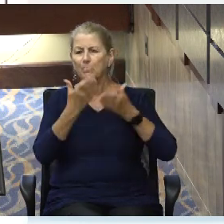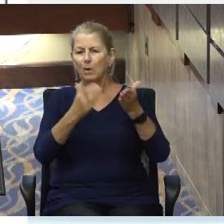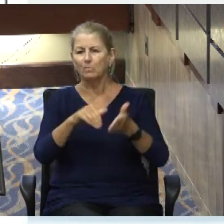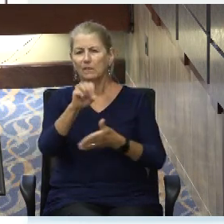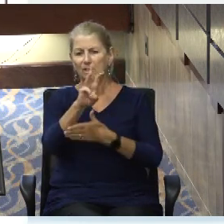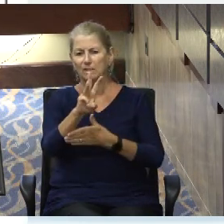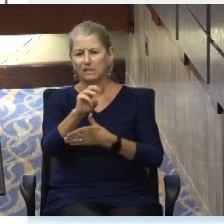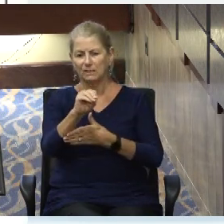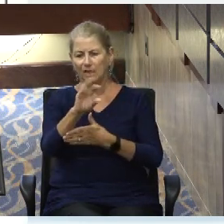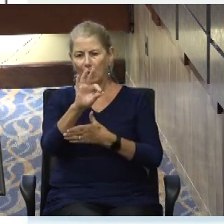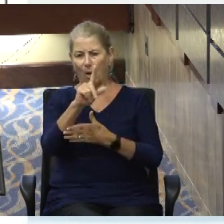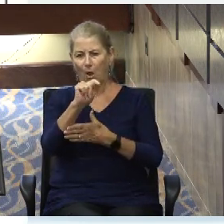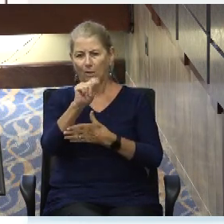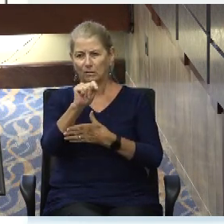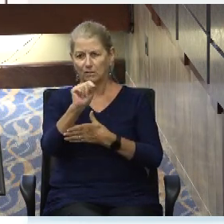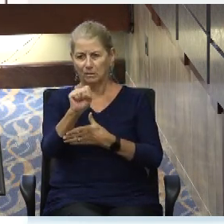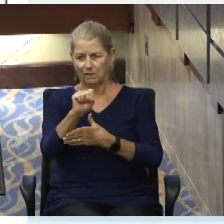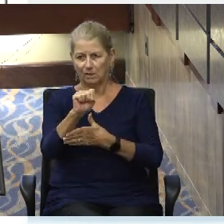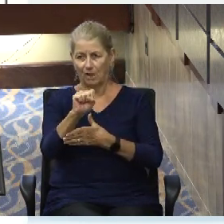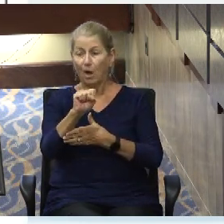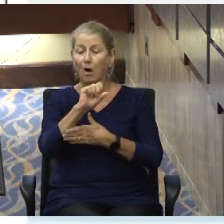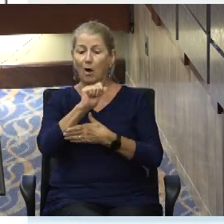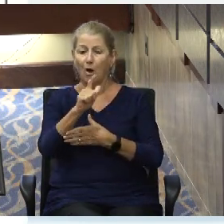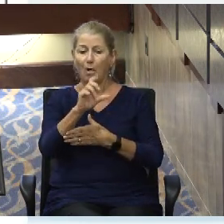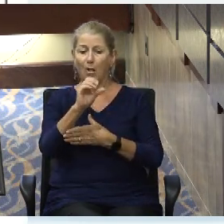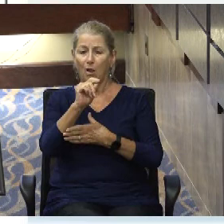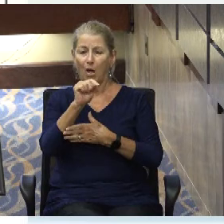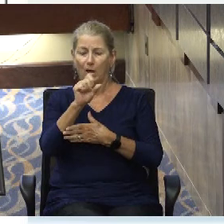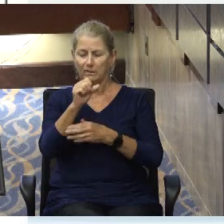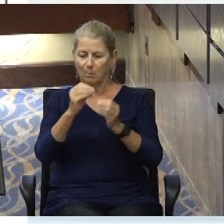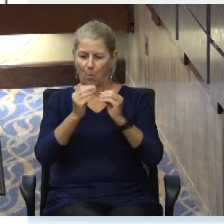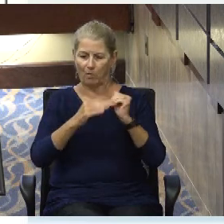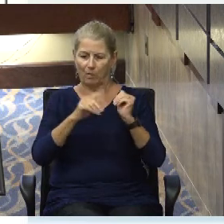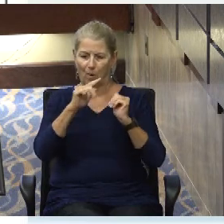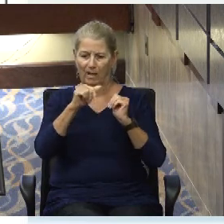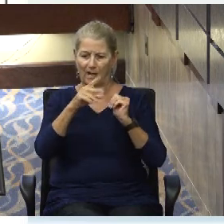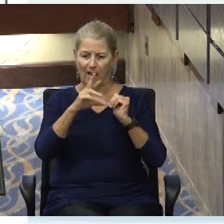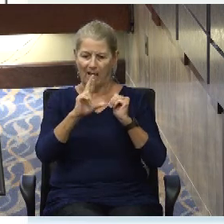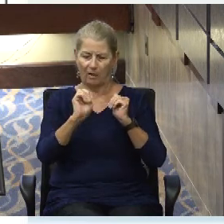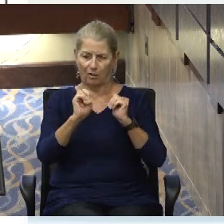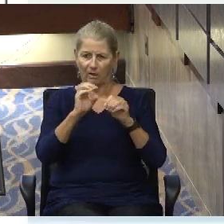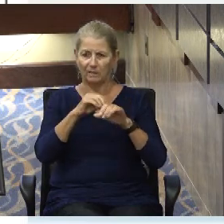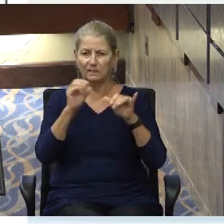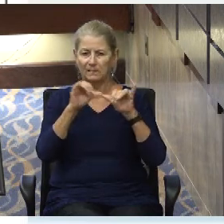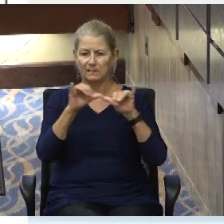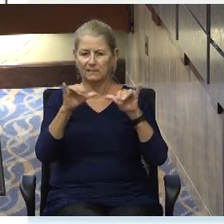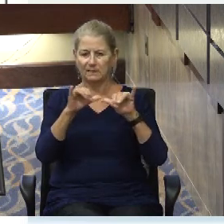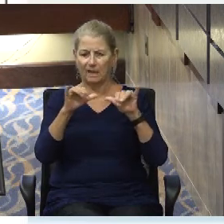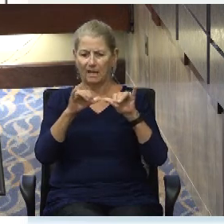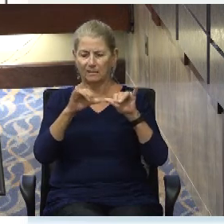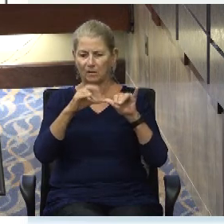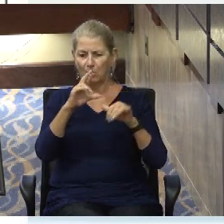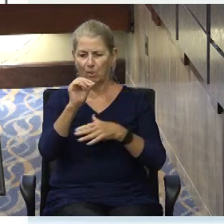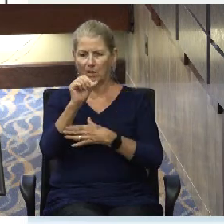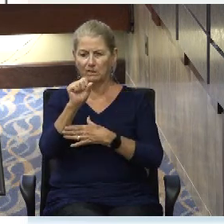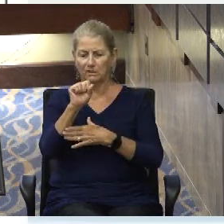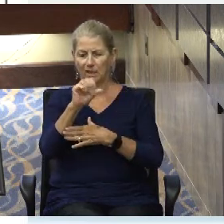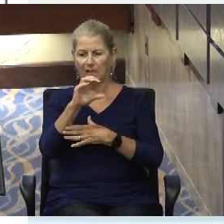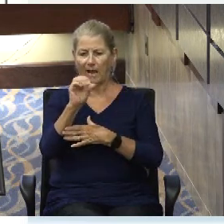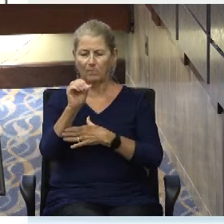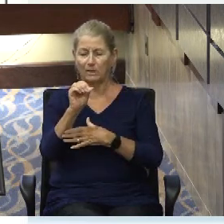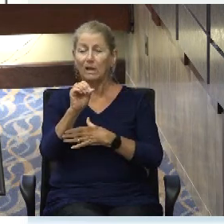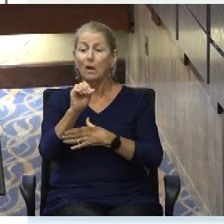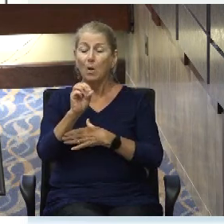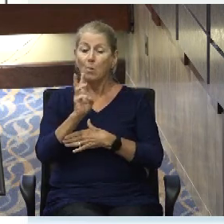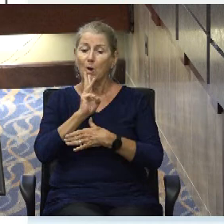acres, so all the lots are over an acre in size, will be served by Cross County Water Supply Company.